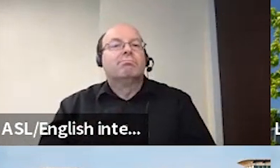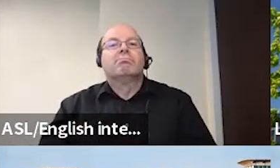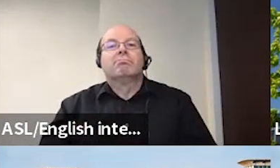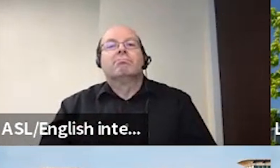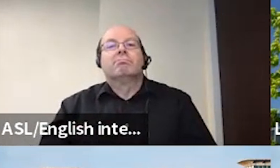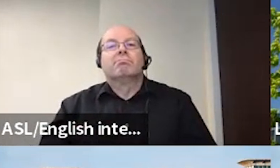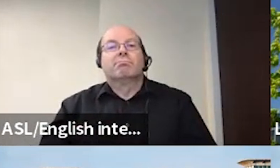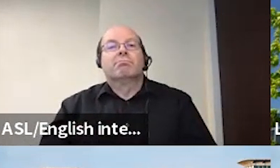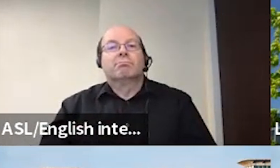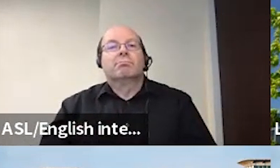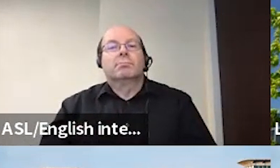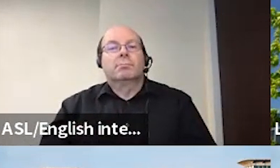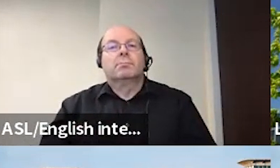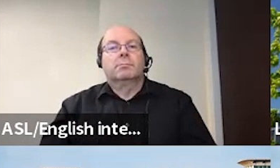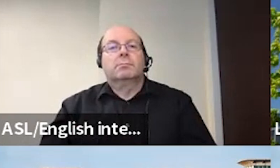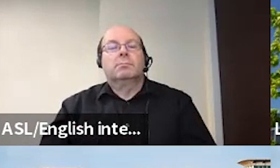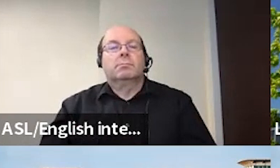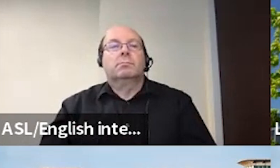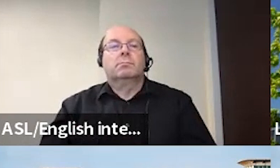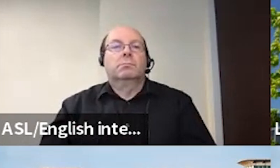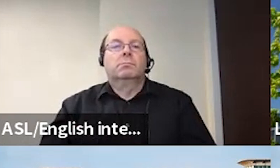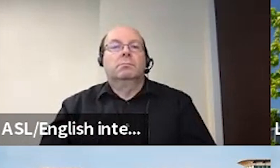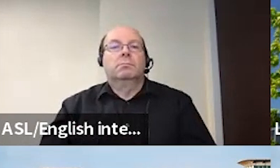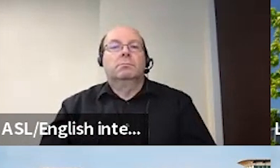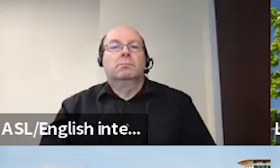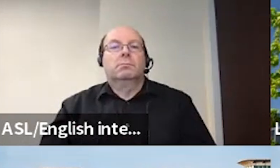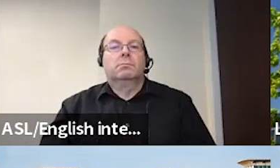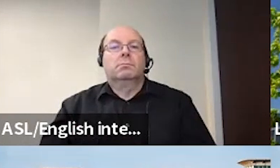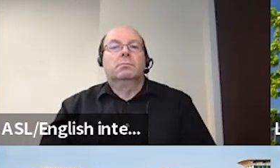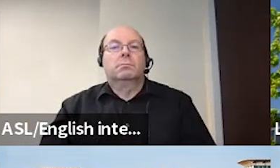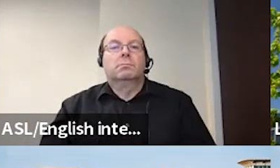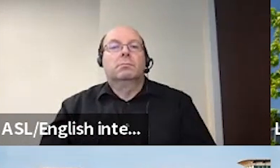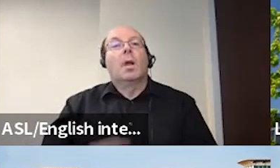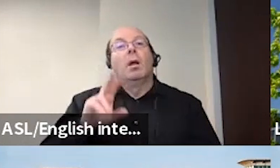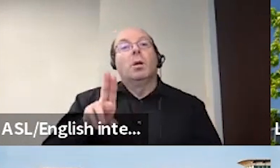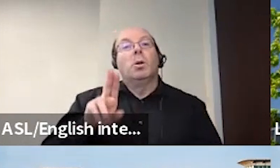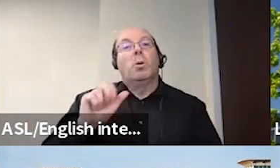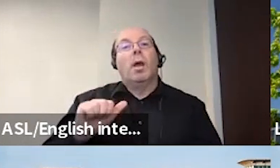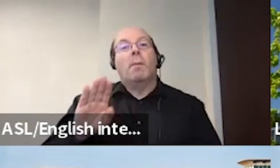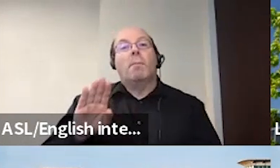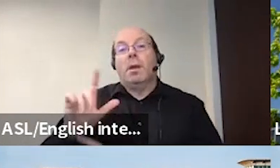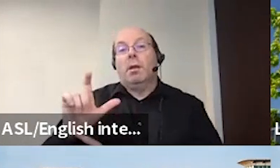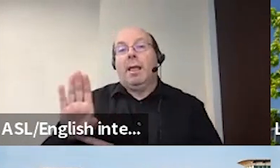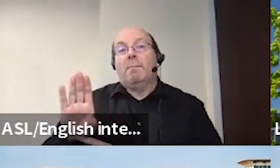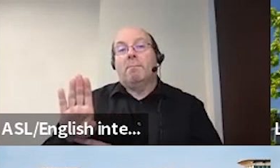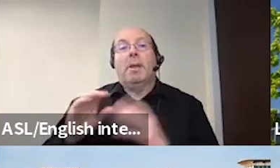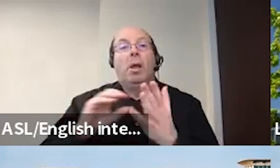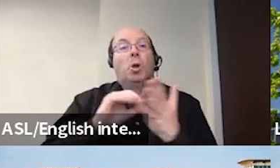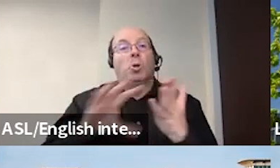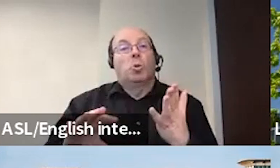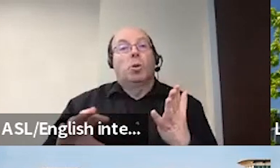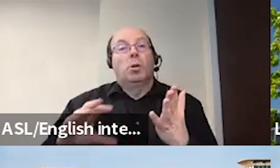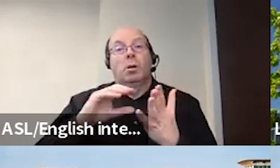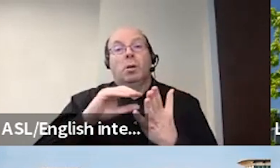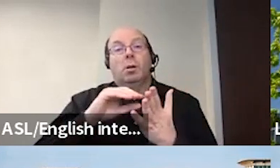Okay, a question about in-person labs. Would UAB move in-person labs where students and instructors have